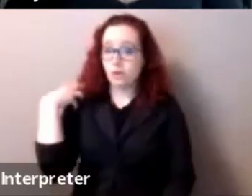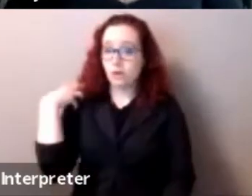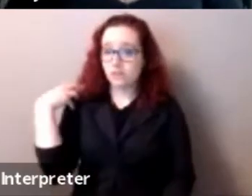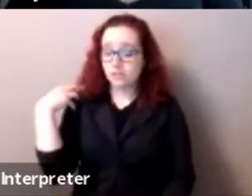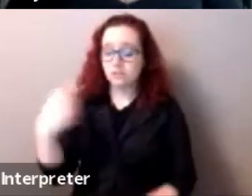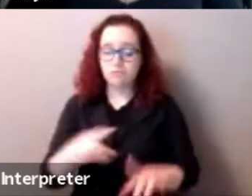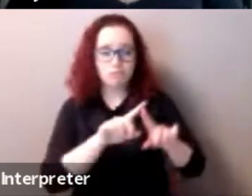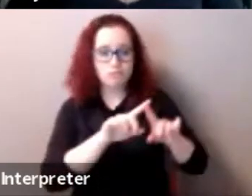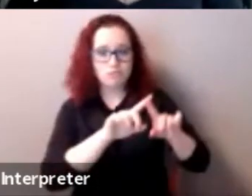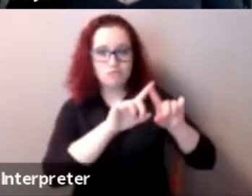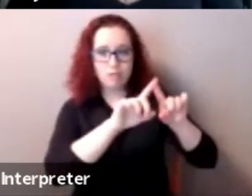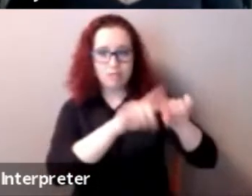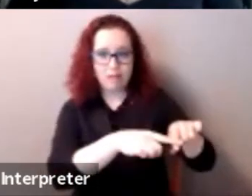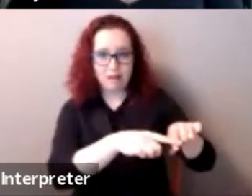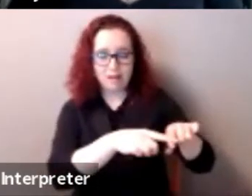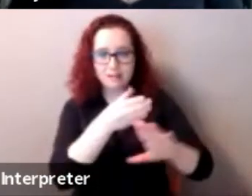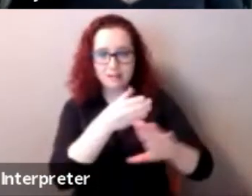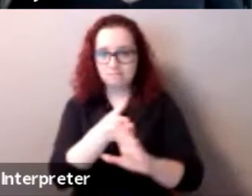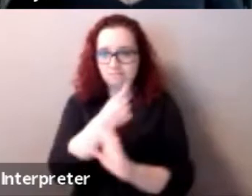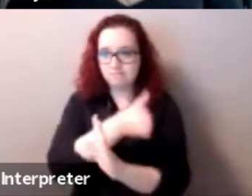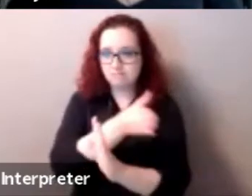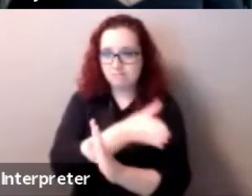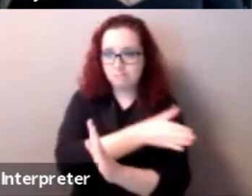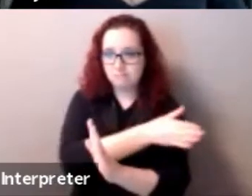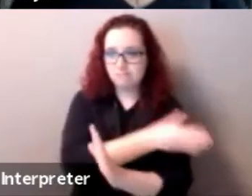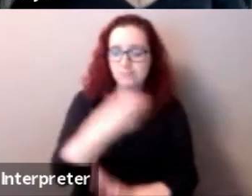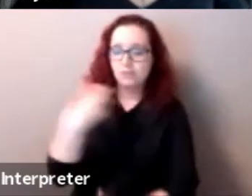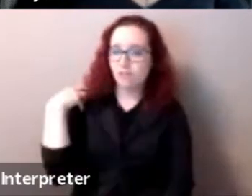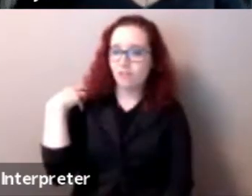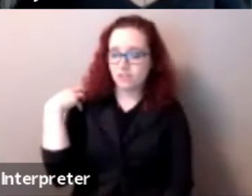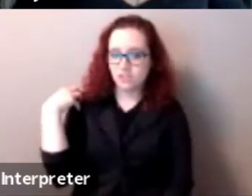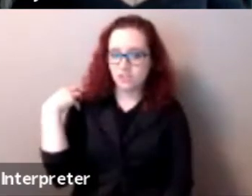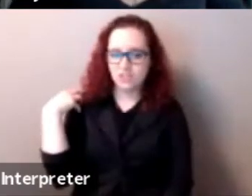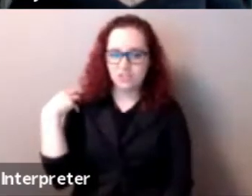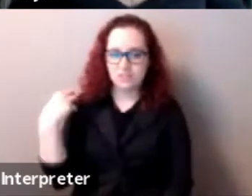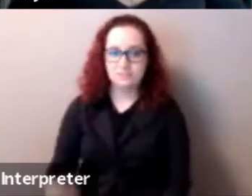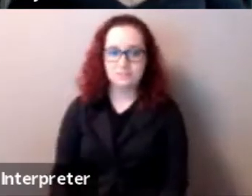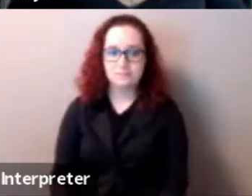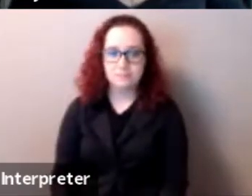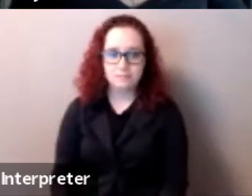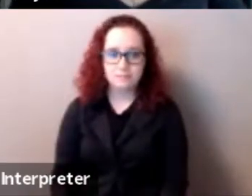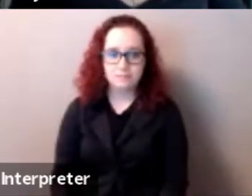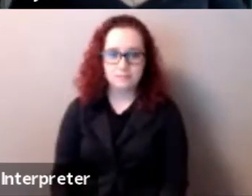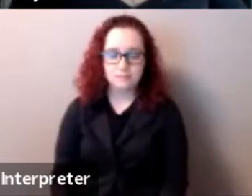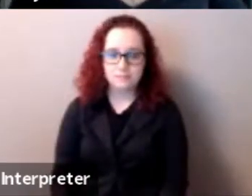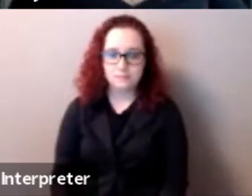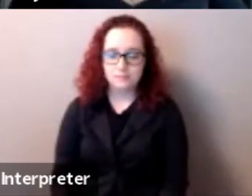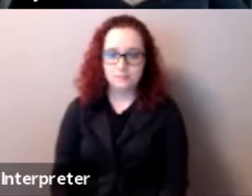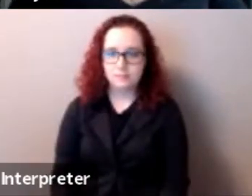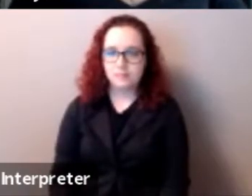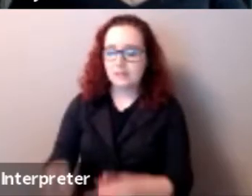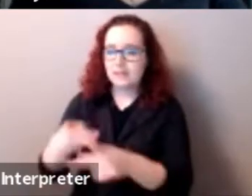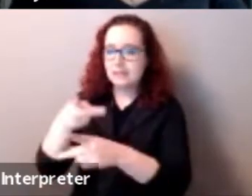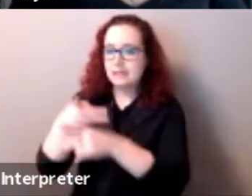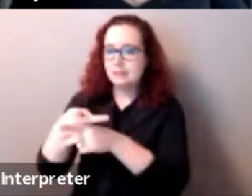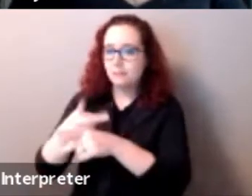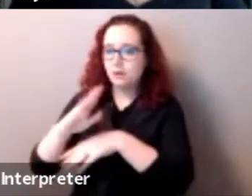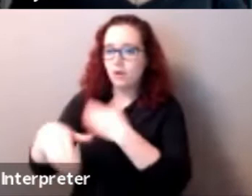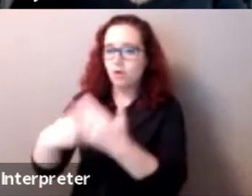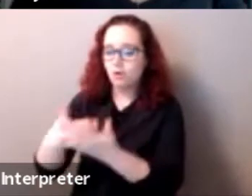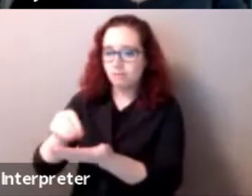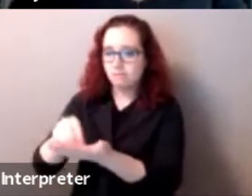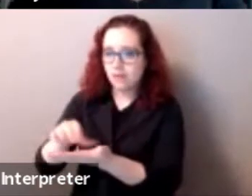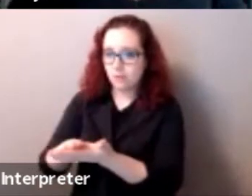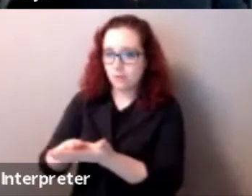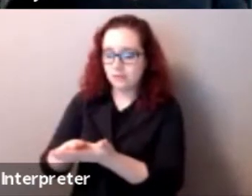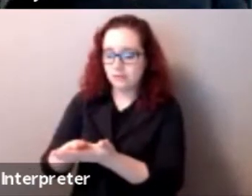rely on other people that have done it. Have a place to also host these SIG documents if the previous chair did